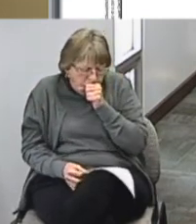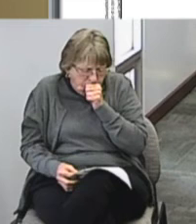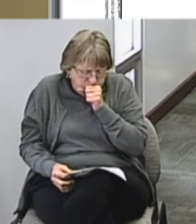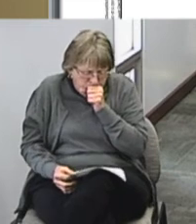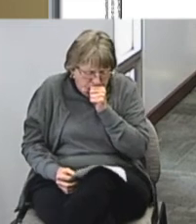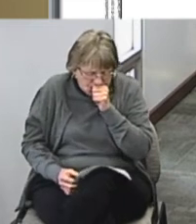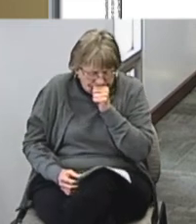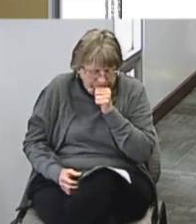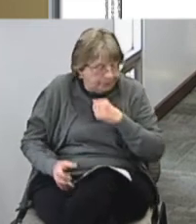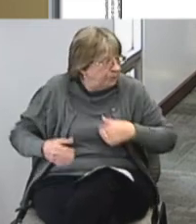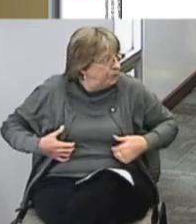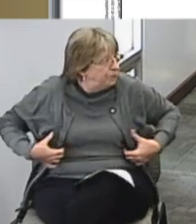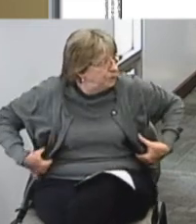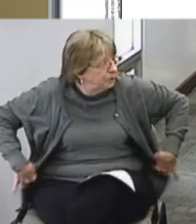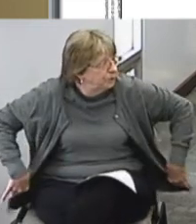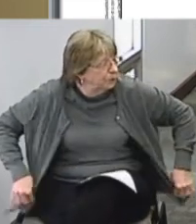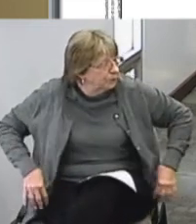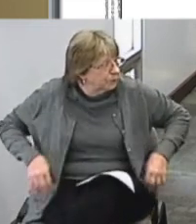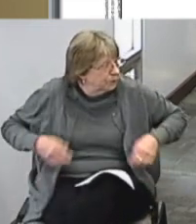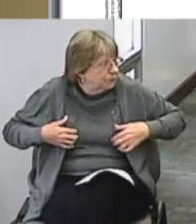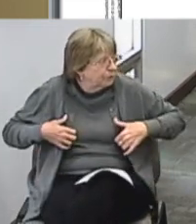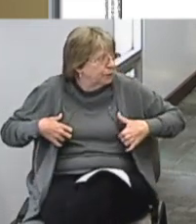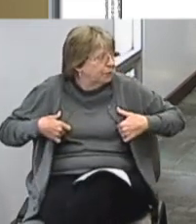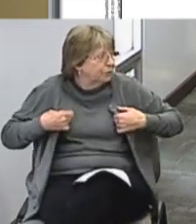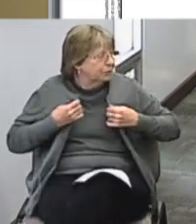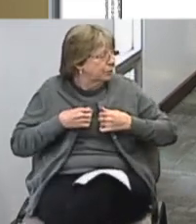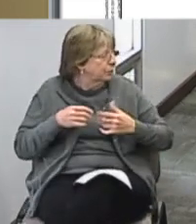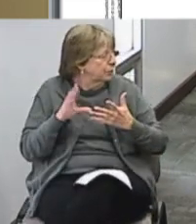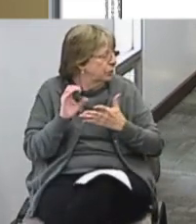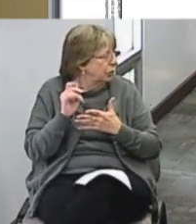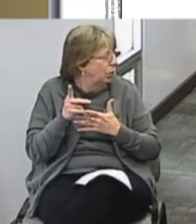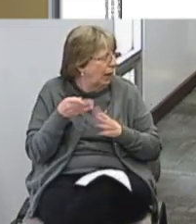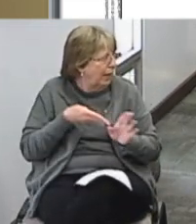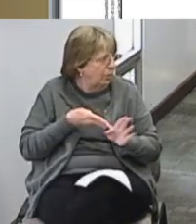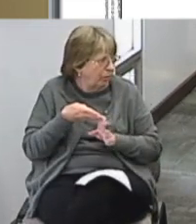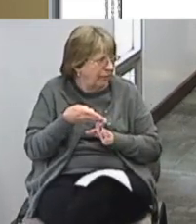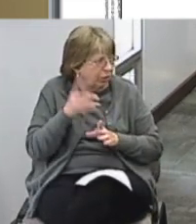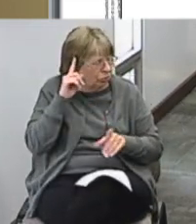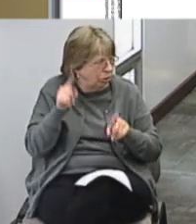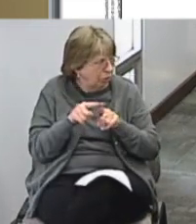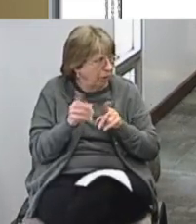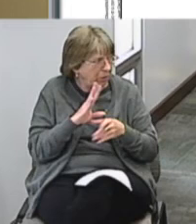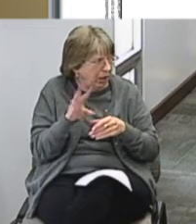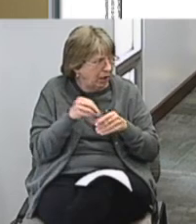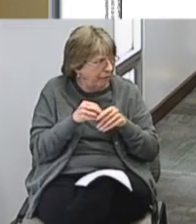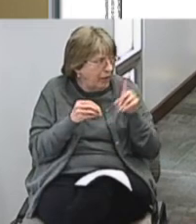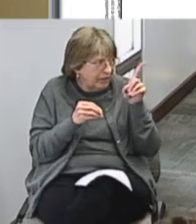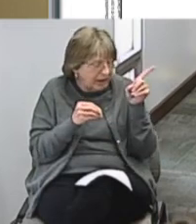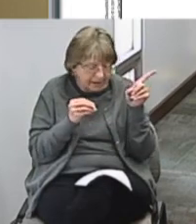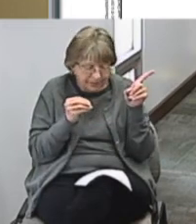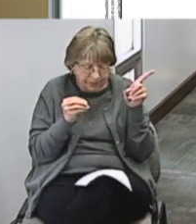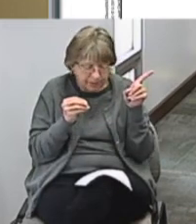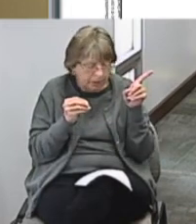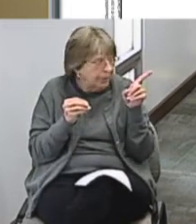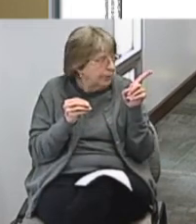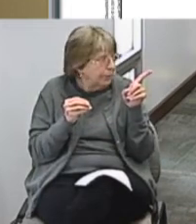What we're looking at in terms of the professional agreement, that it involves these sites as well?